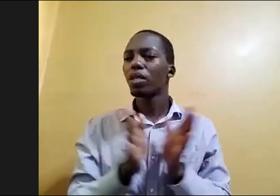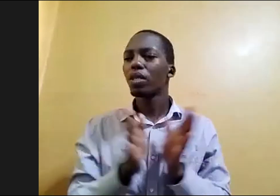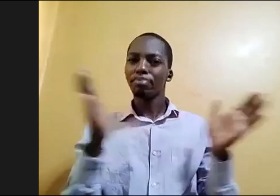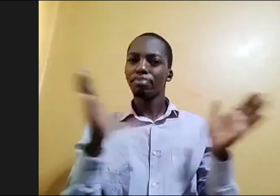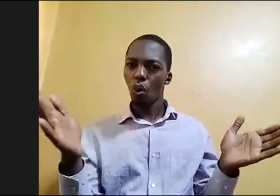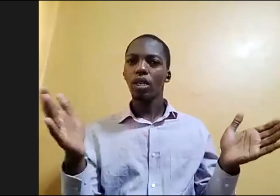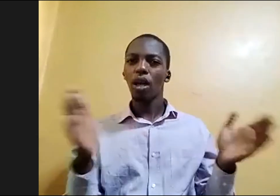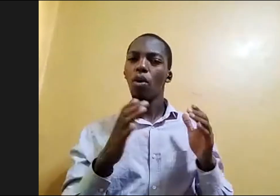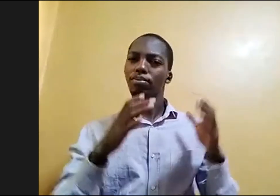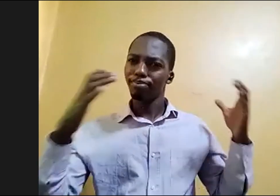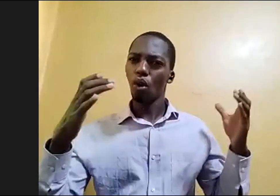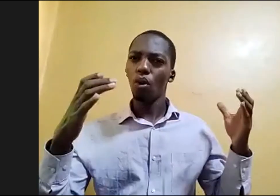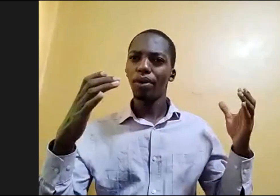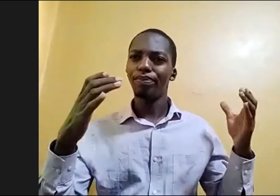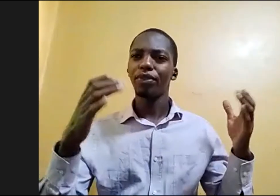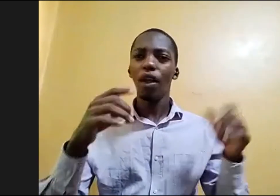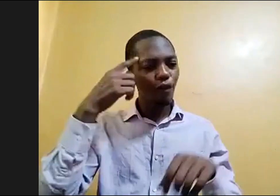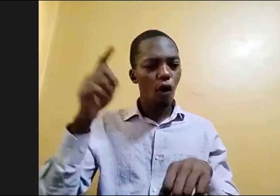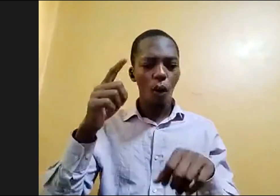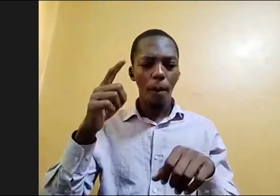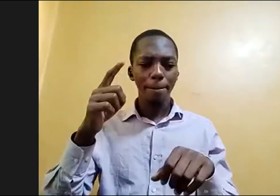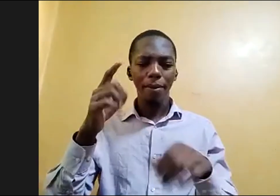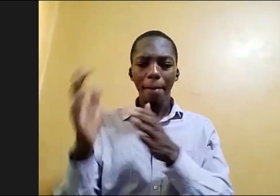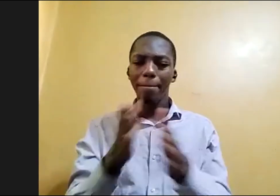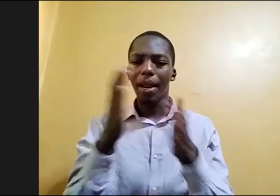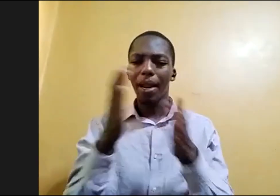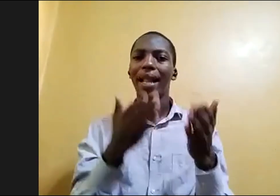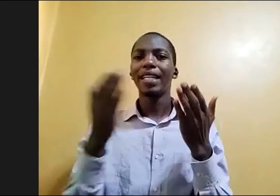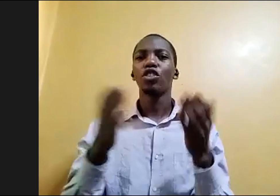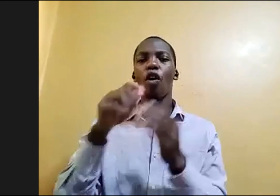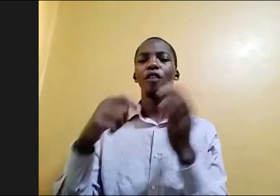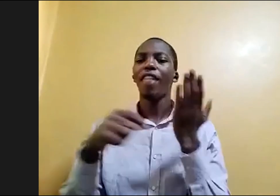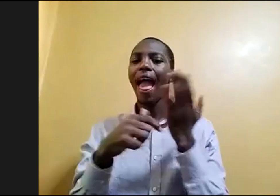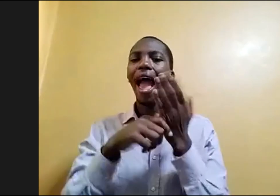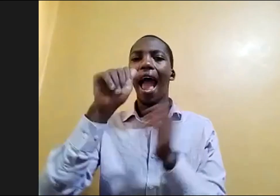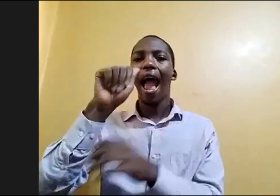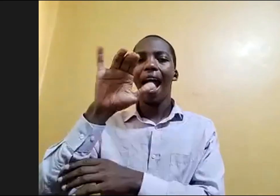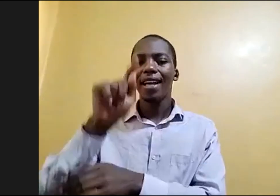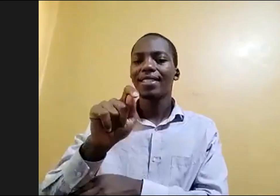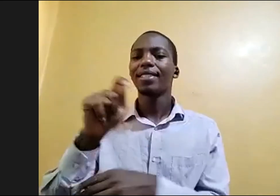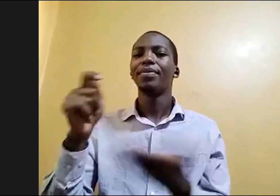had for the preparation of the Basic Act, we had first the broad public consultation